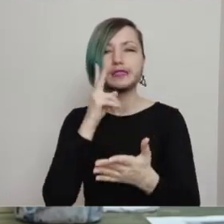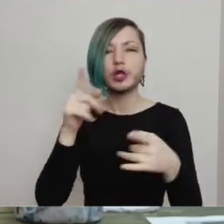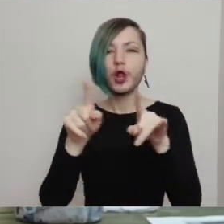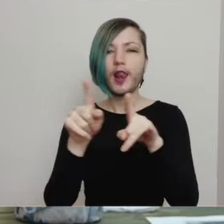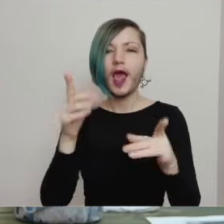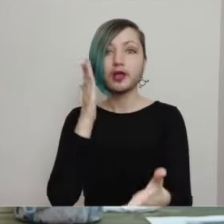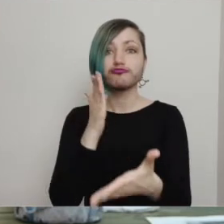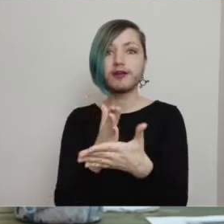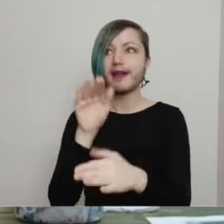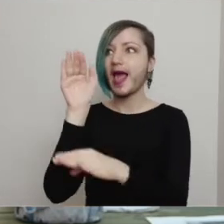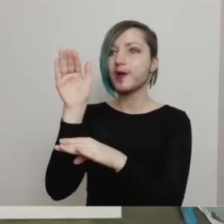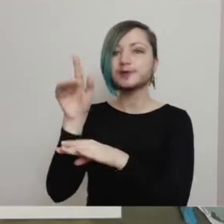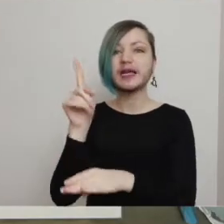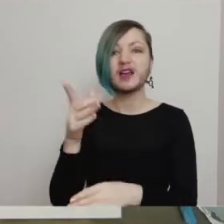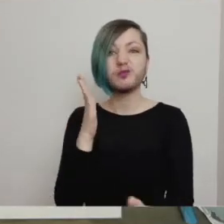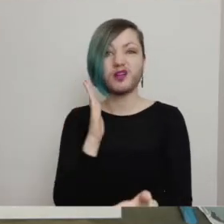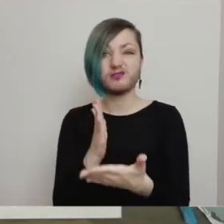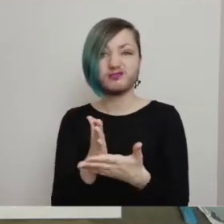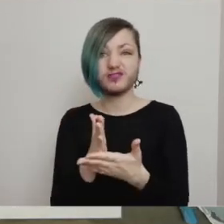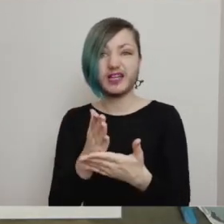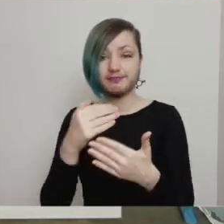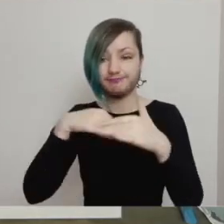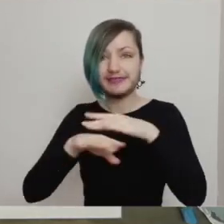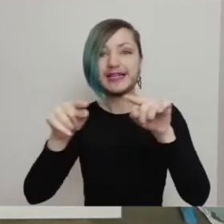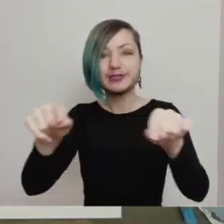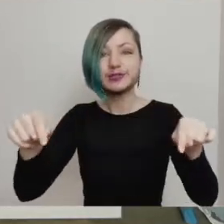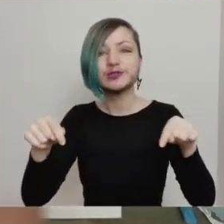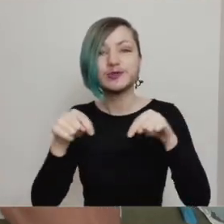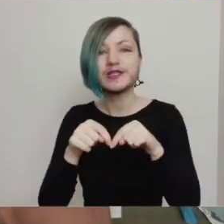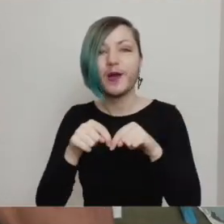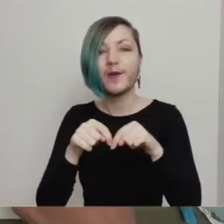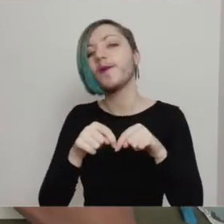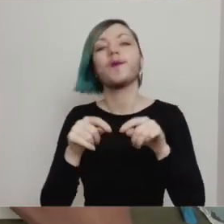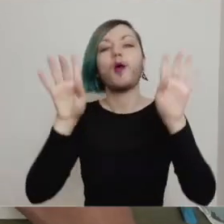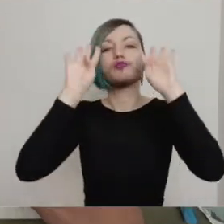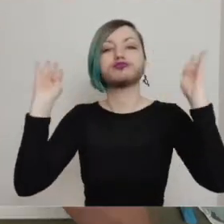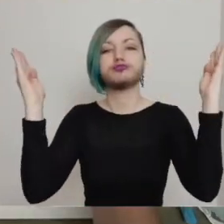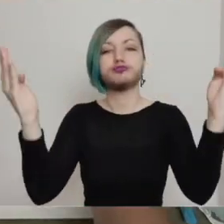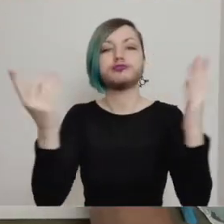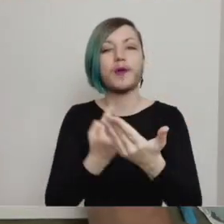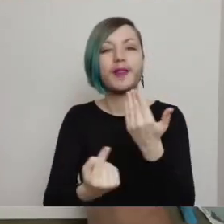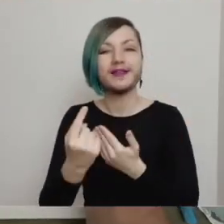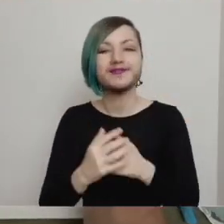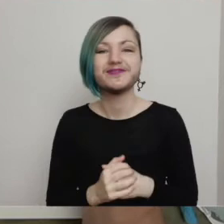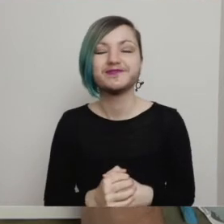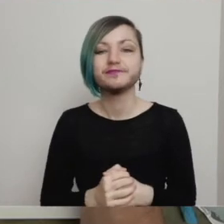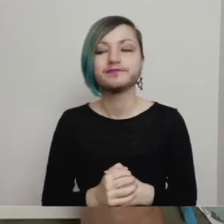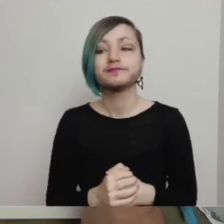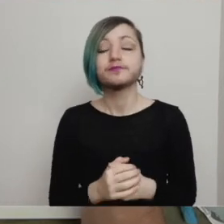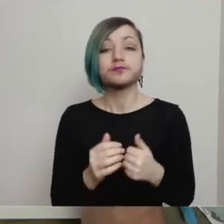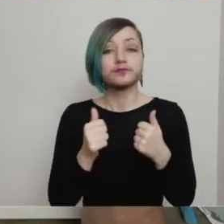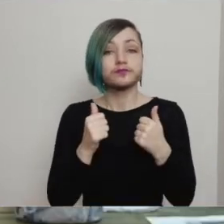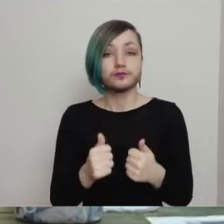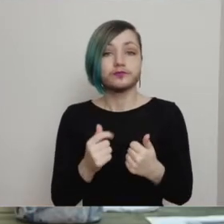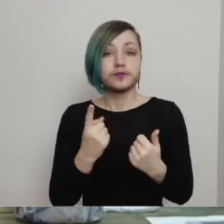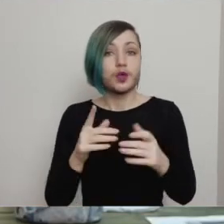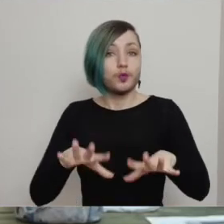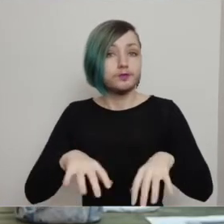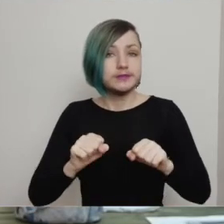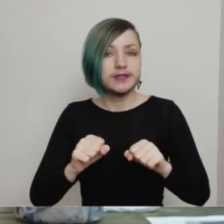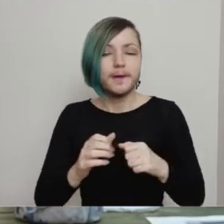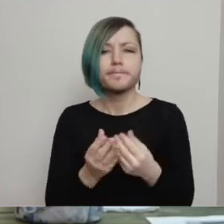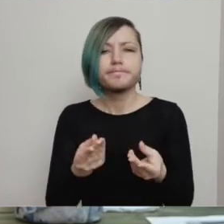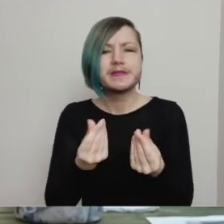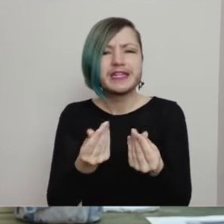sense of reality that might just actually be in the studio. So to get started, what we're going to be using materials-wise for this particular